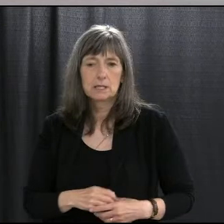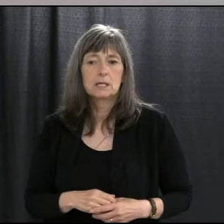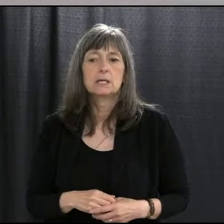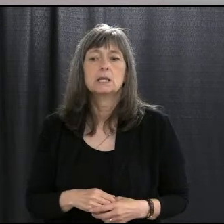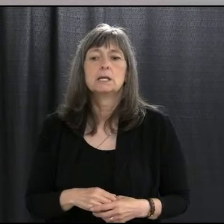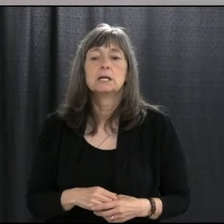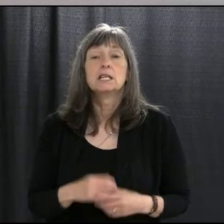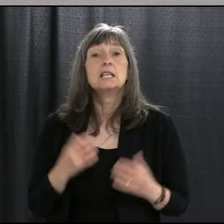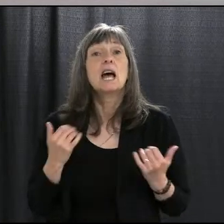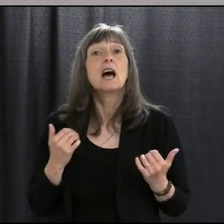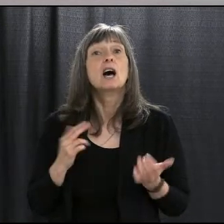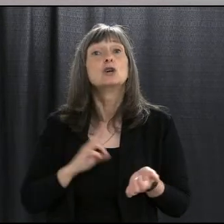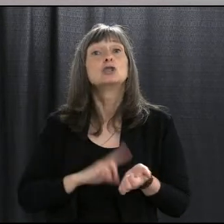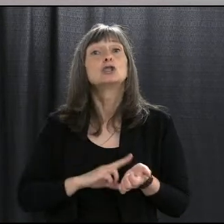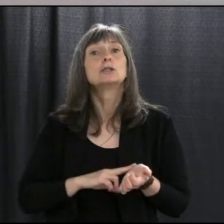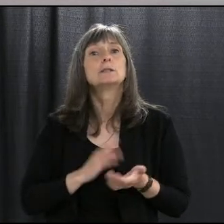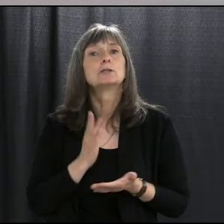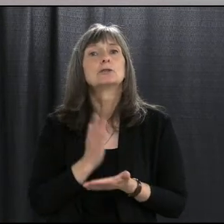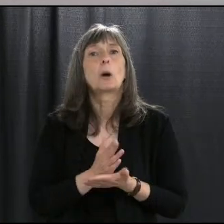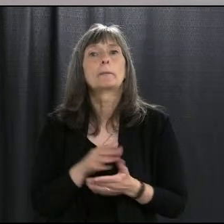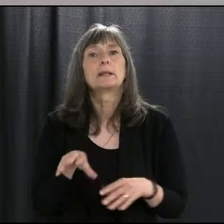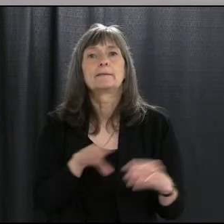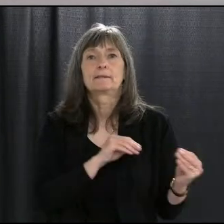we've now stopped that hemorrhage.